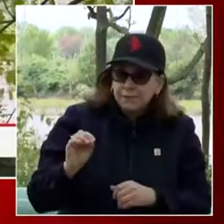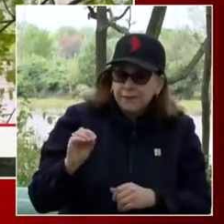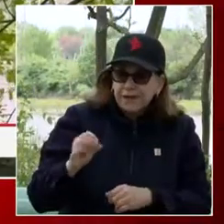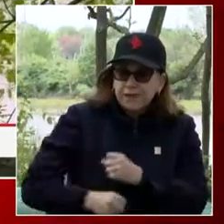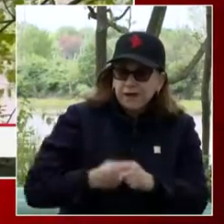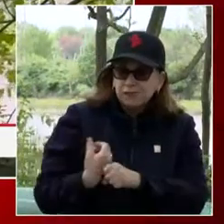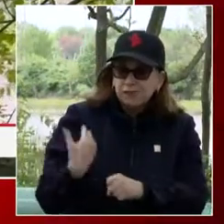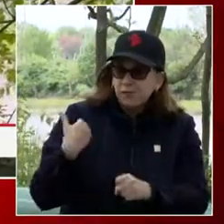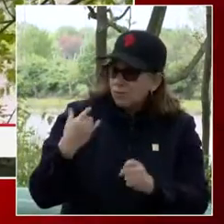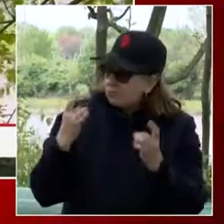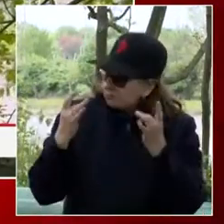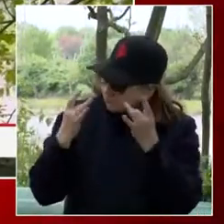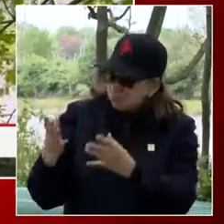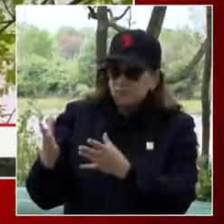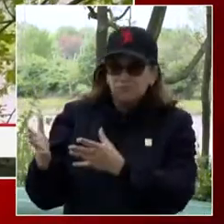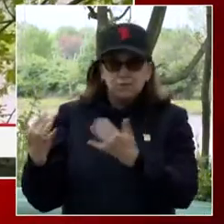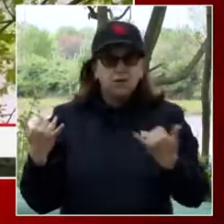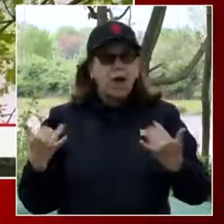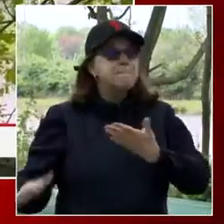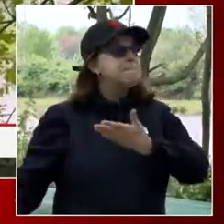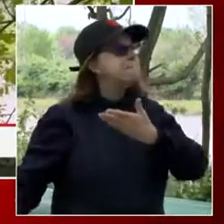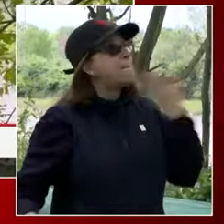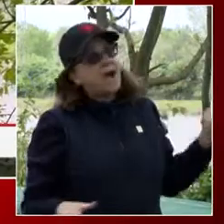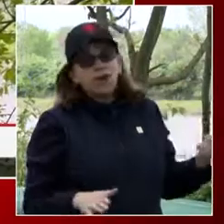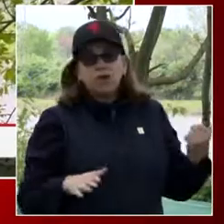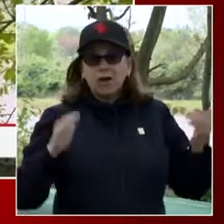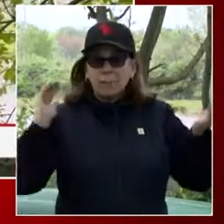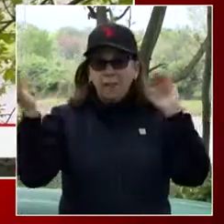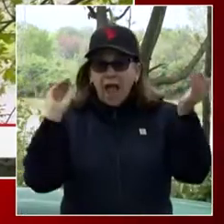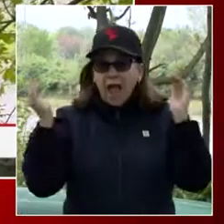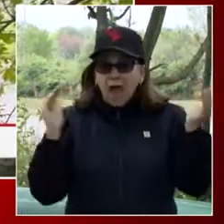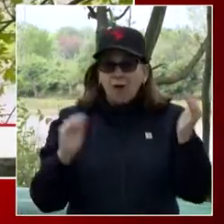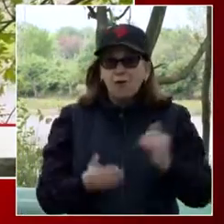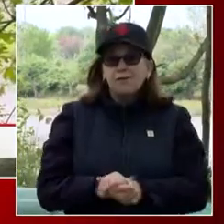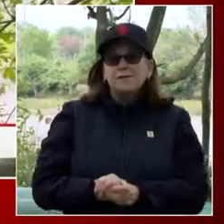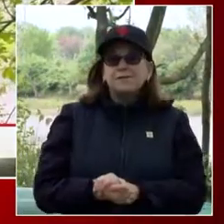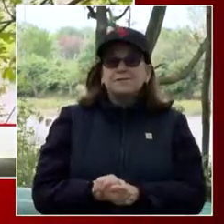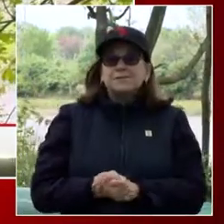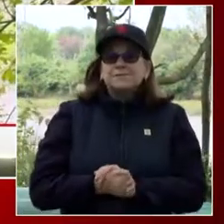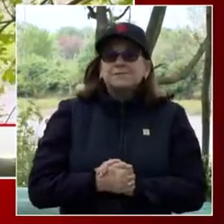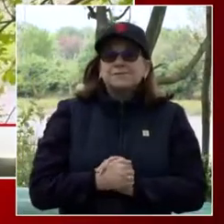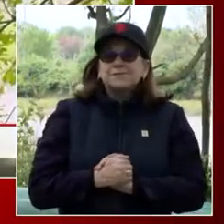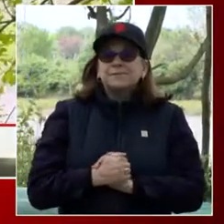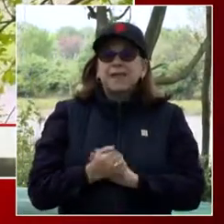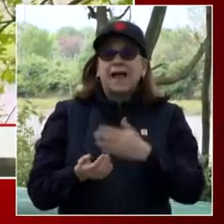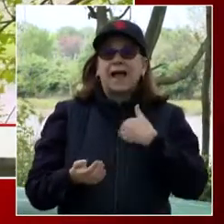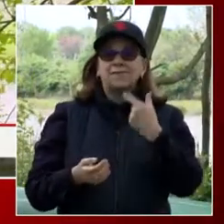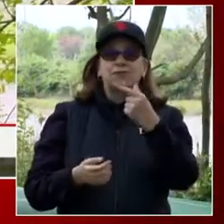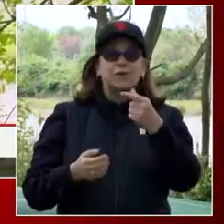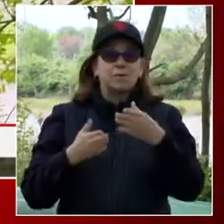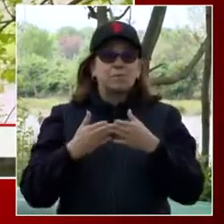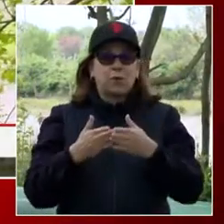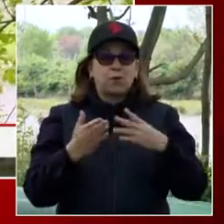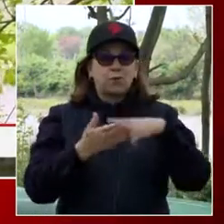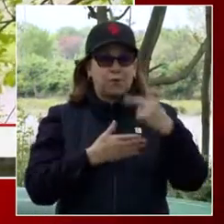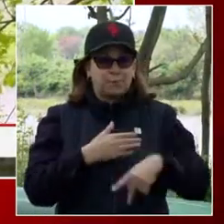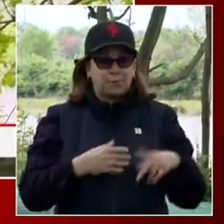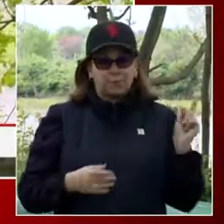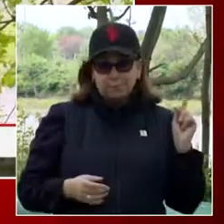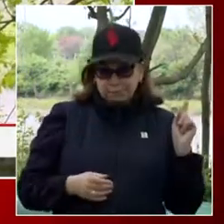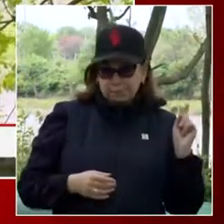And now with the great events coming up, the mayor just announced the Green Boats program. We want to be sure that we continue to extend